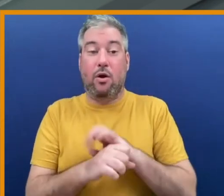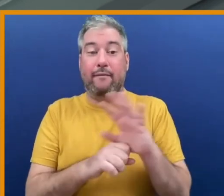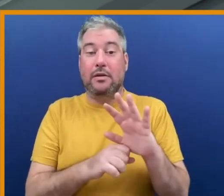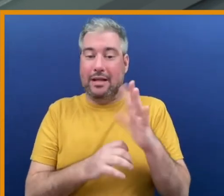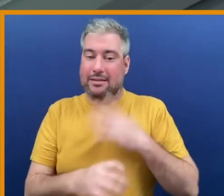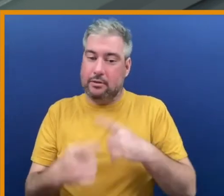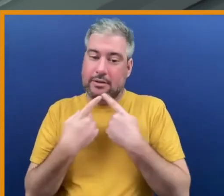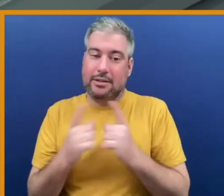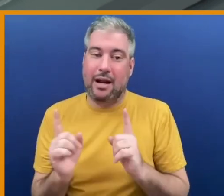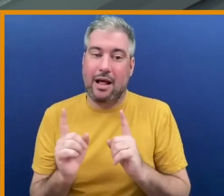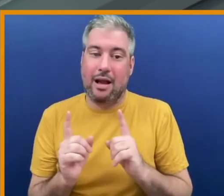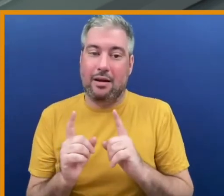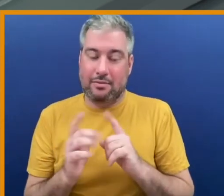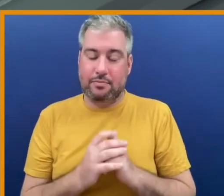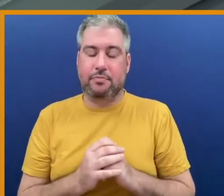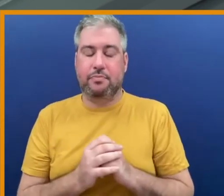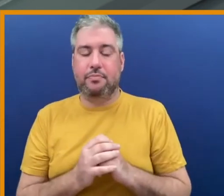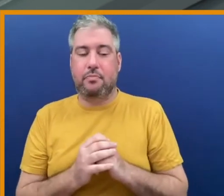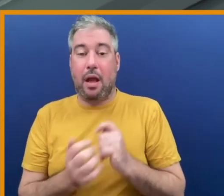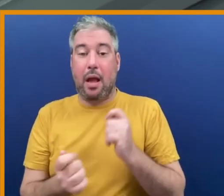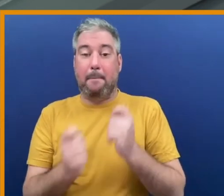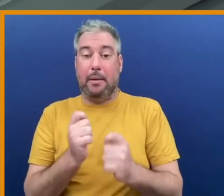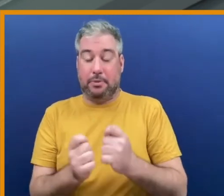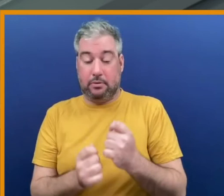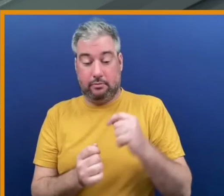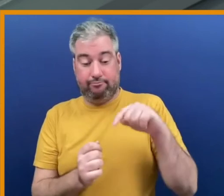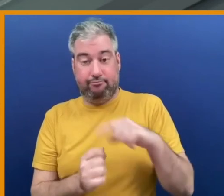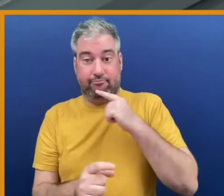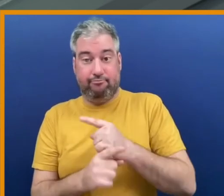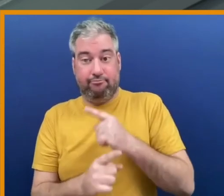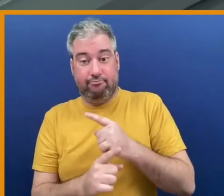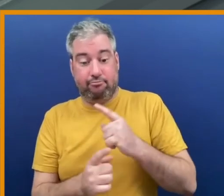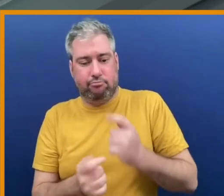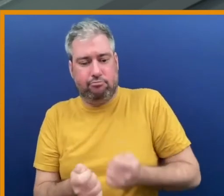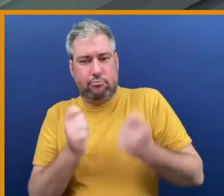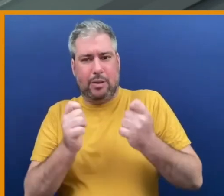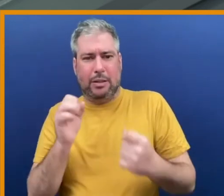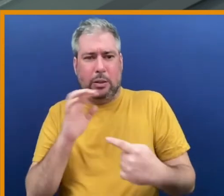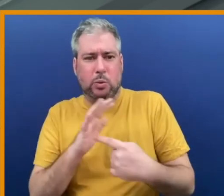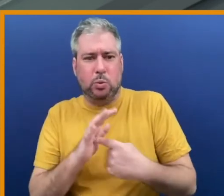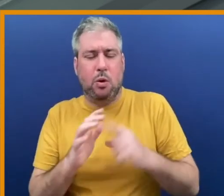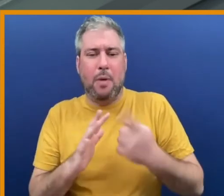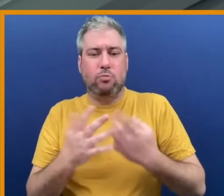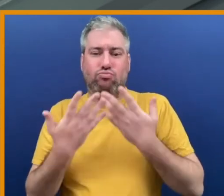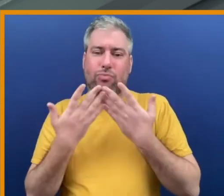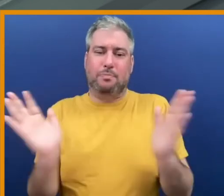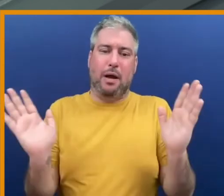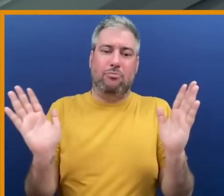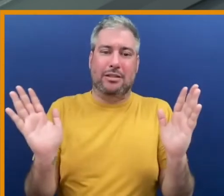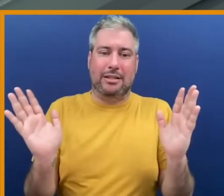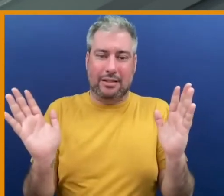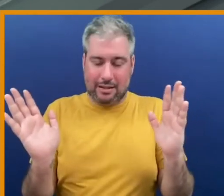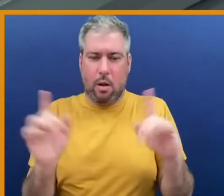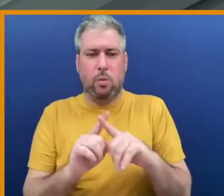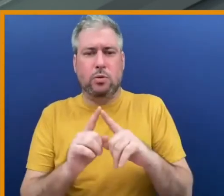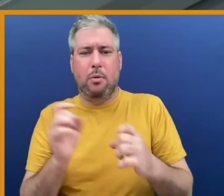important issues around transparency and important principle. The most important principle of all, that simply Boris must